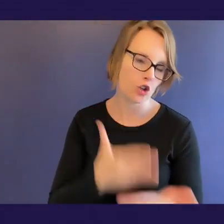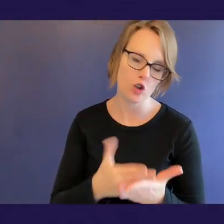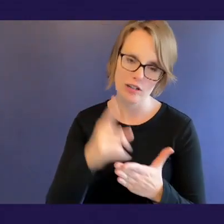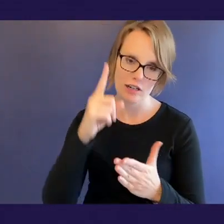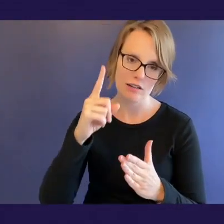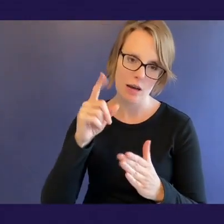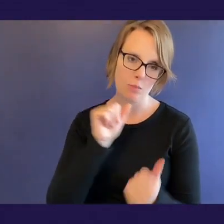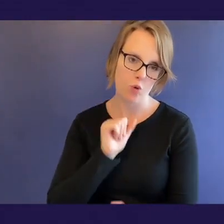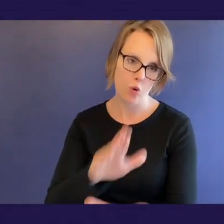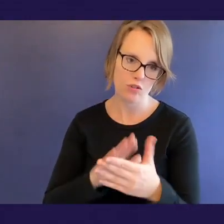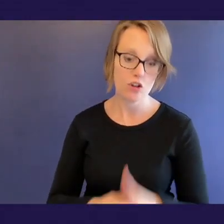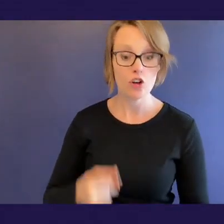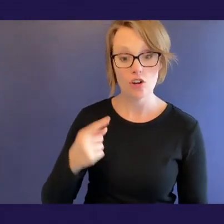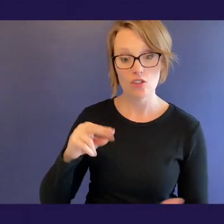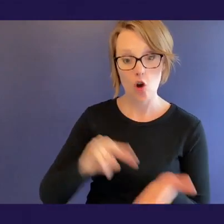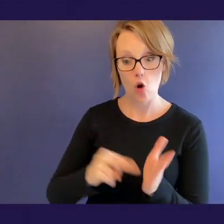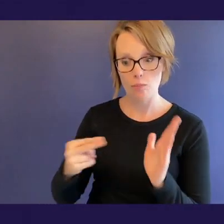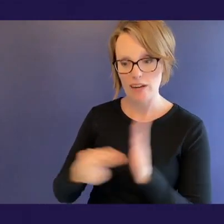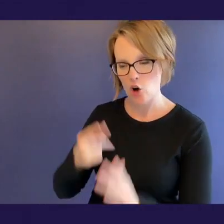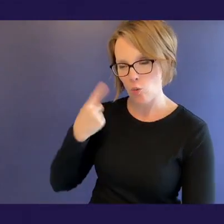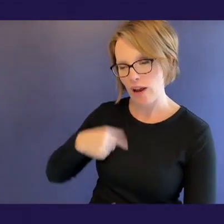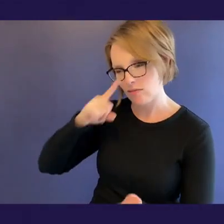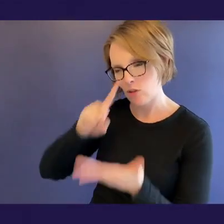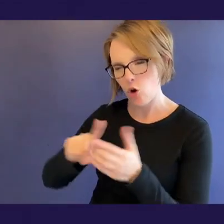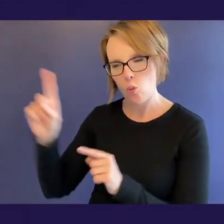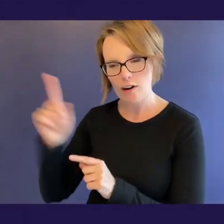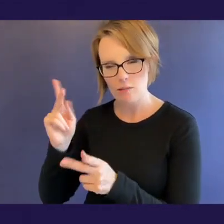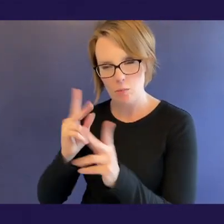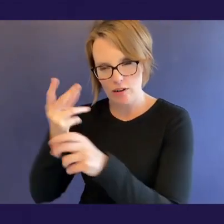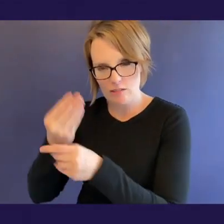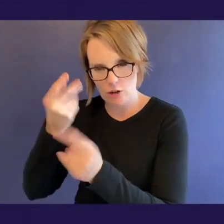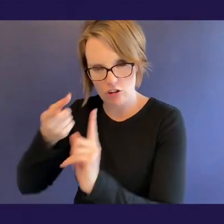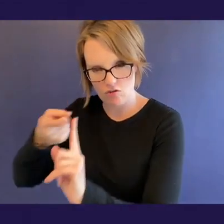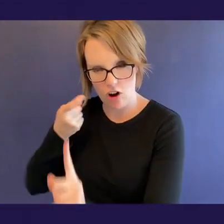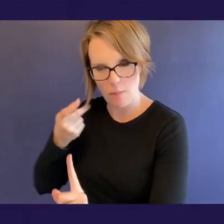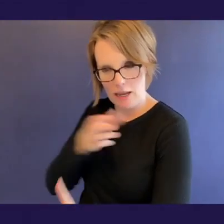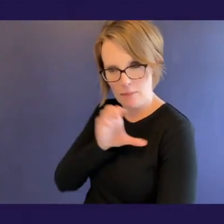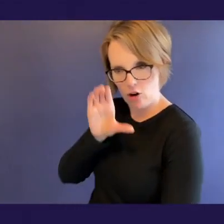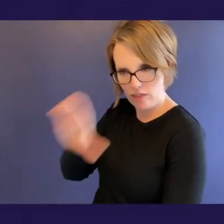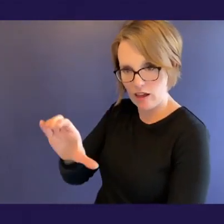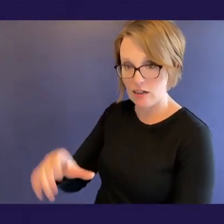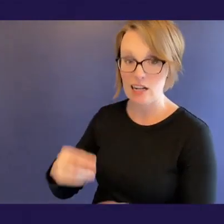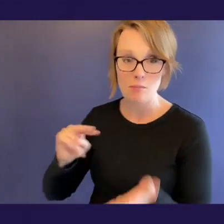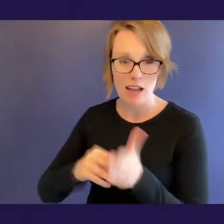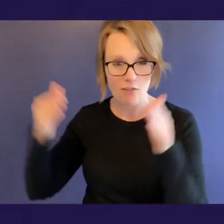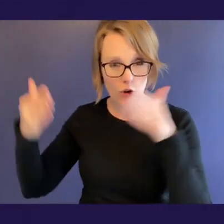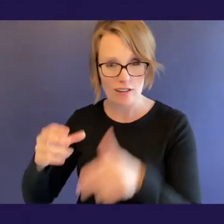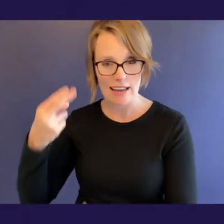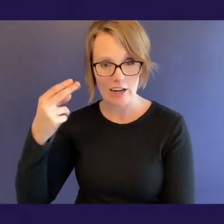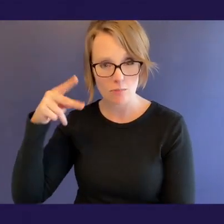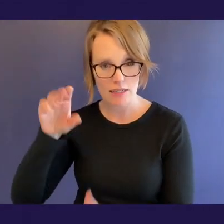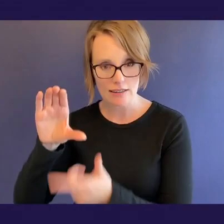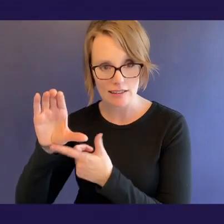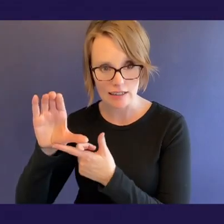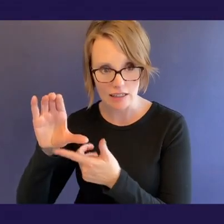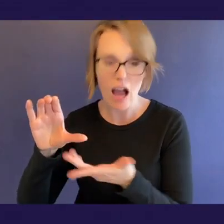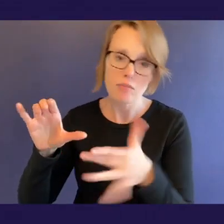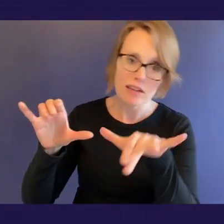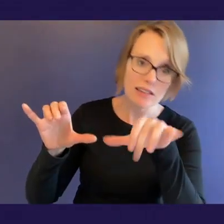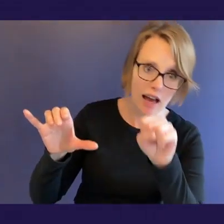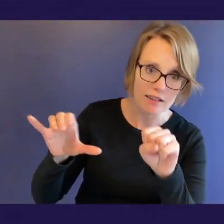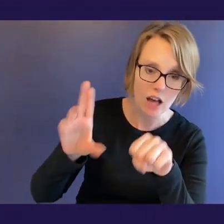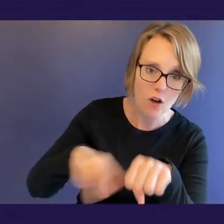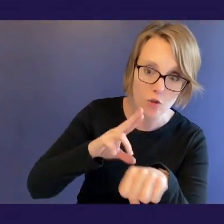empower where people really get their information from. That doesn't mean you don't focus on HCPs. You have to, and they have to know what to say when they encounter